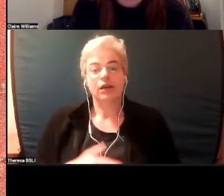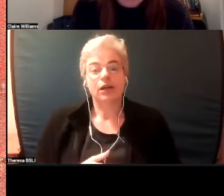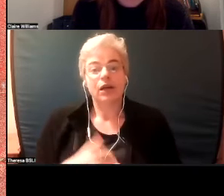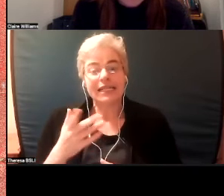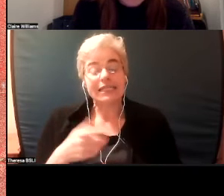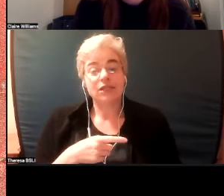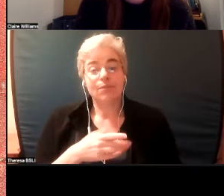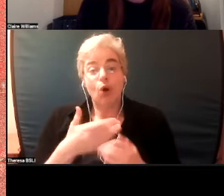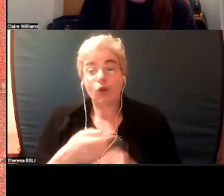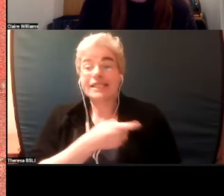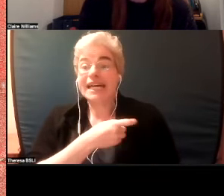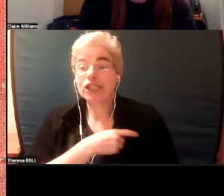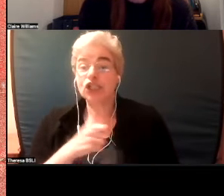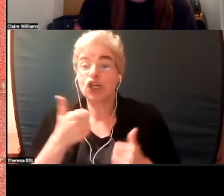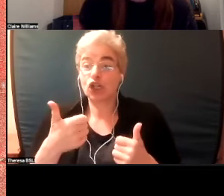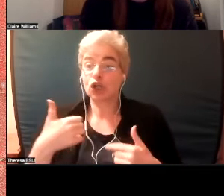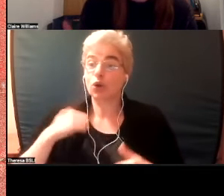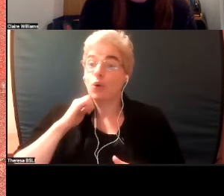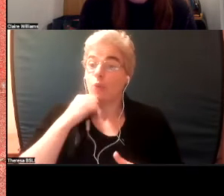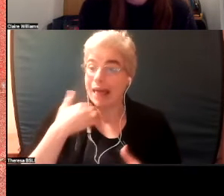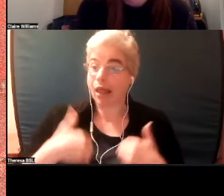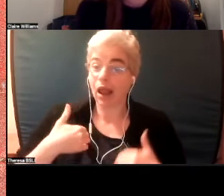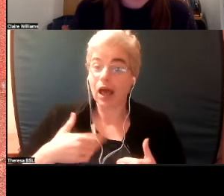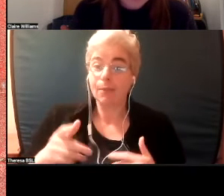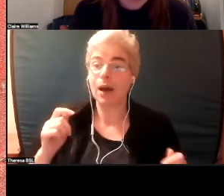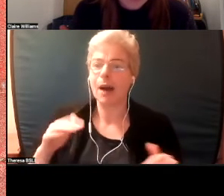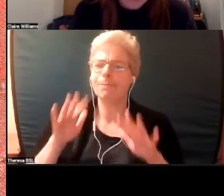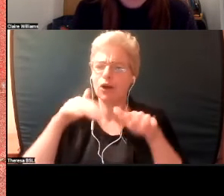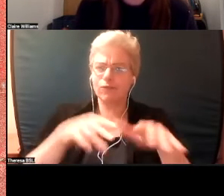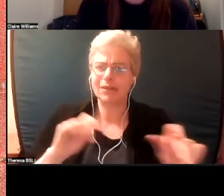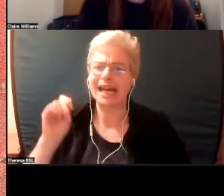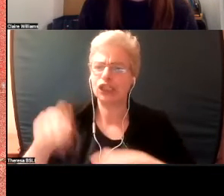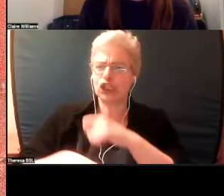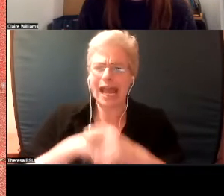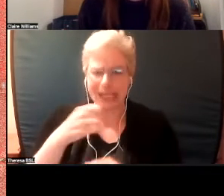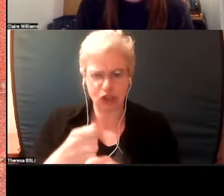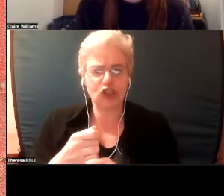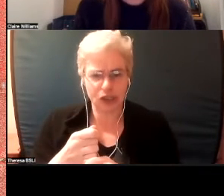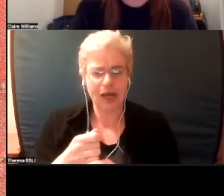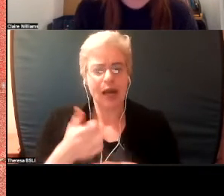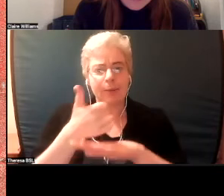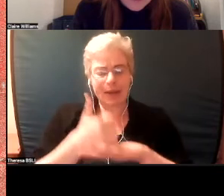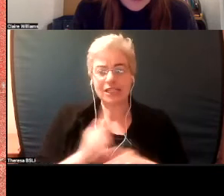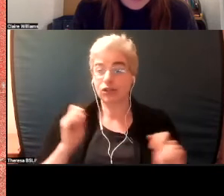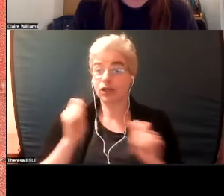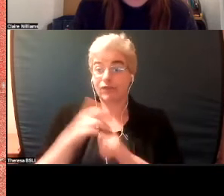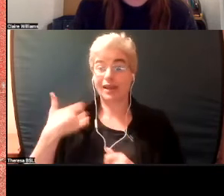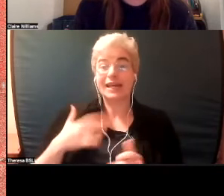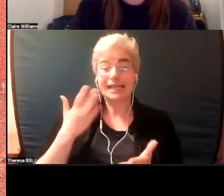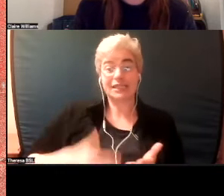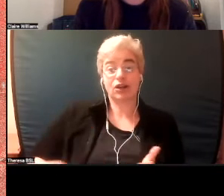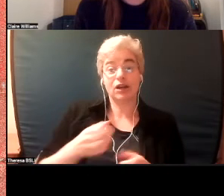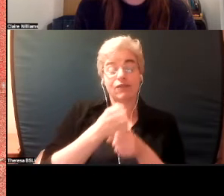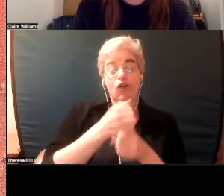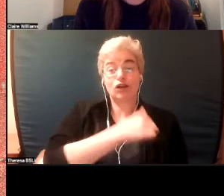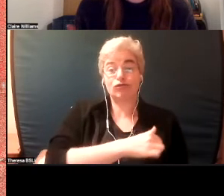to goodwill, but a movement, a change, and an about turn based on the conversion of life necessary for a